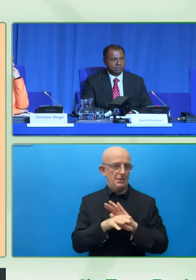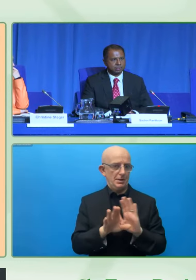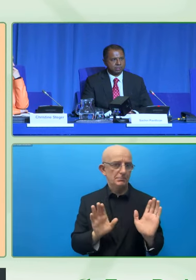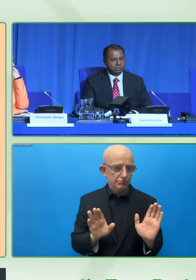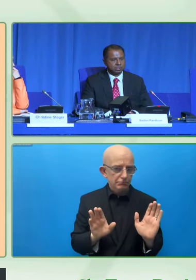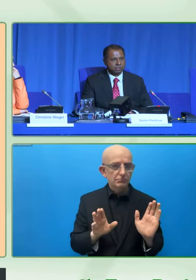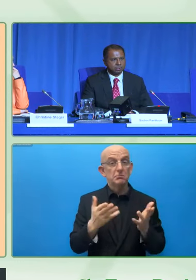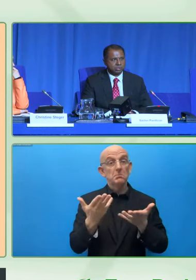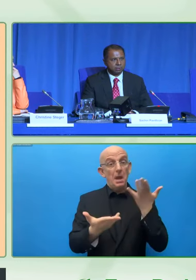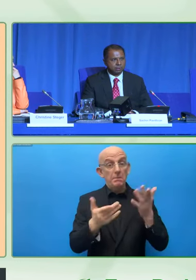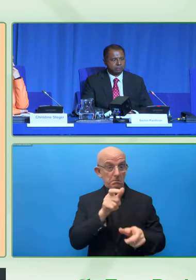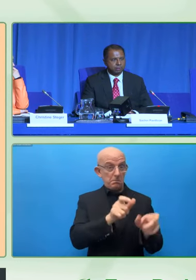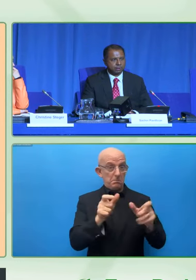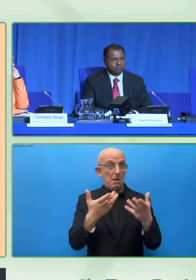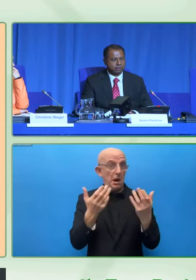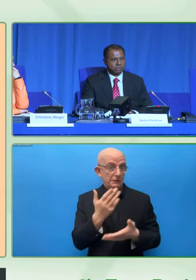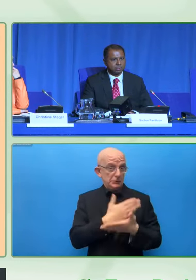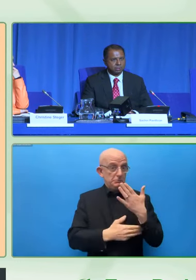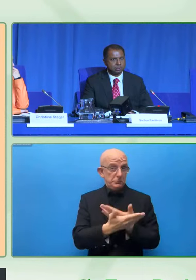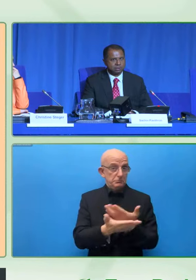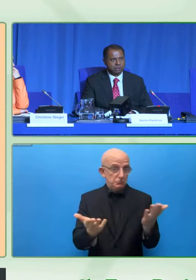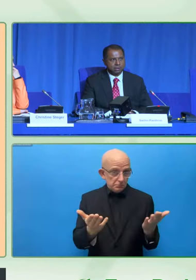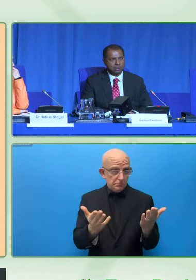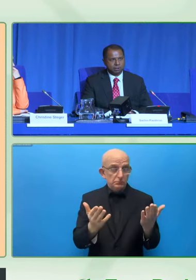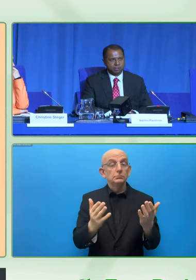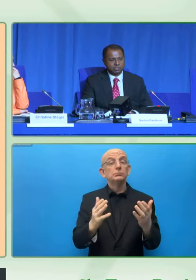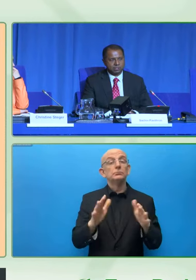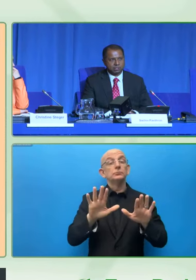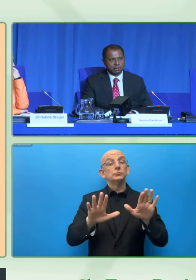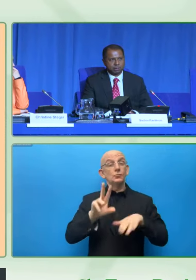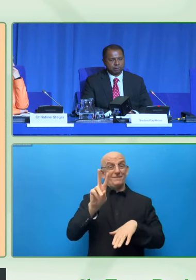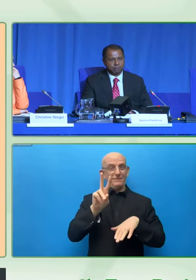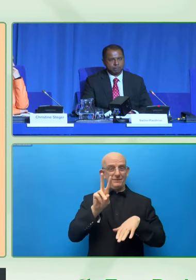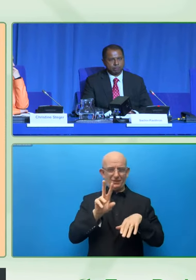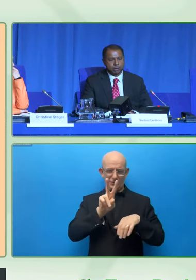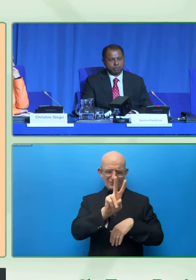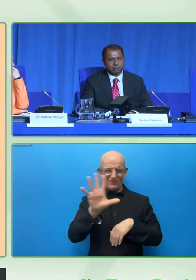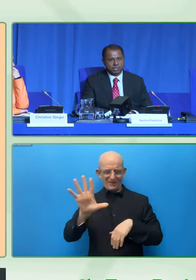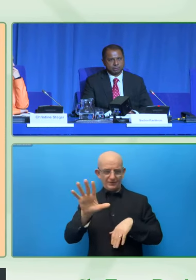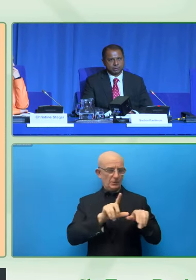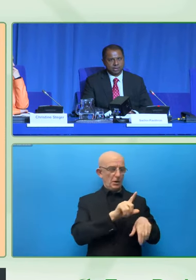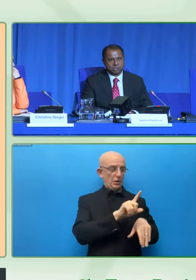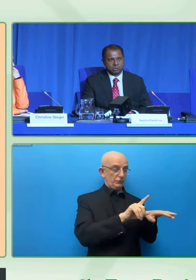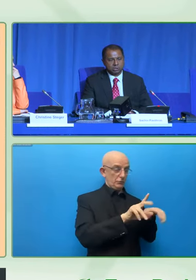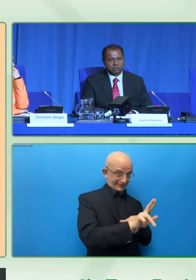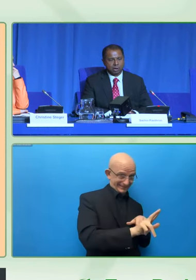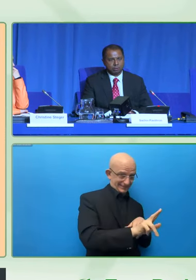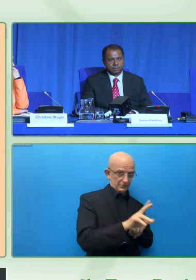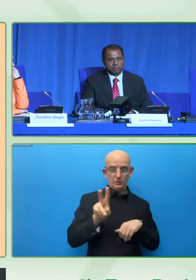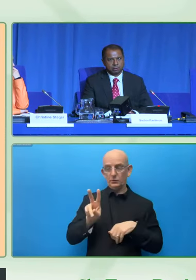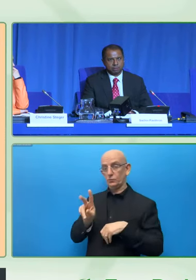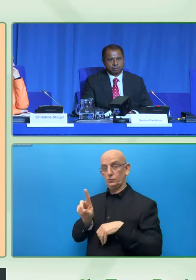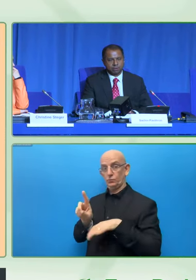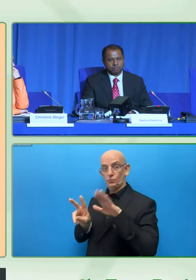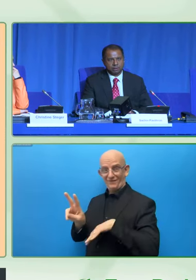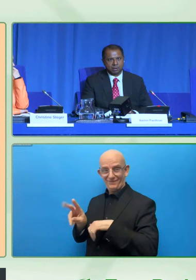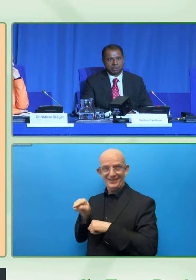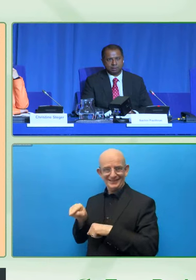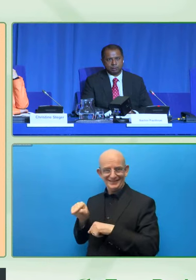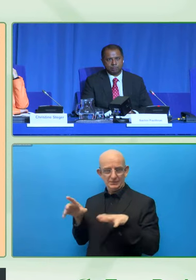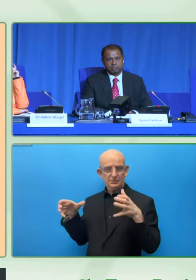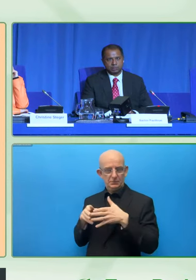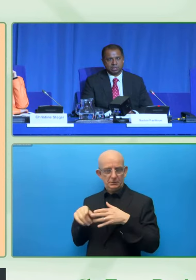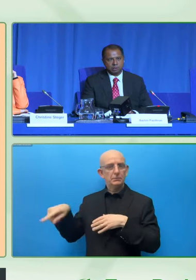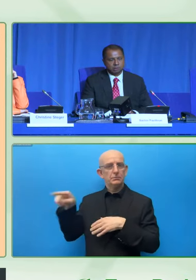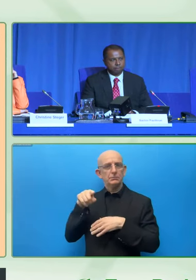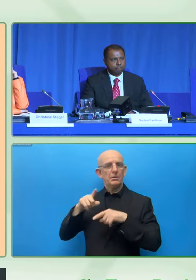so the Assistant Attorney General from the Department of Justice, the Assistant Secretary from the Department of Transportation, Housing and Urban Development, Health